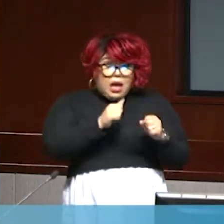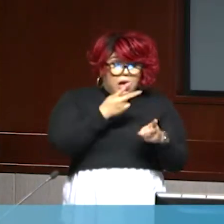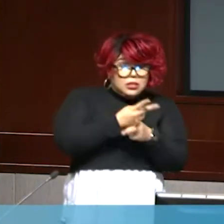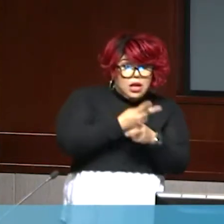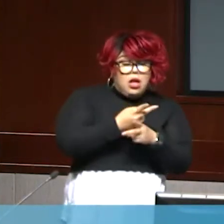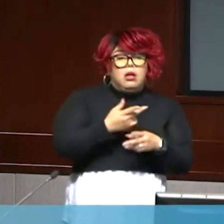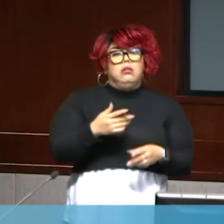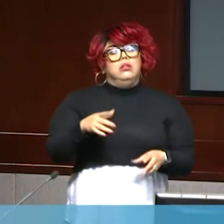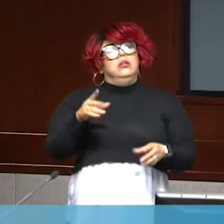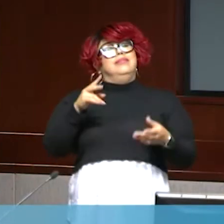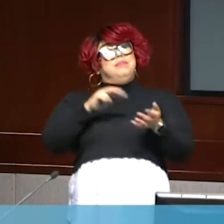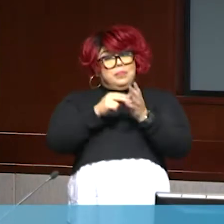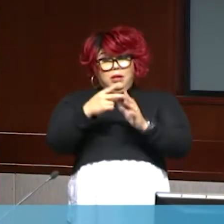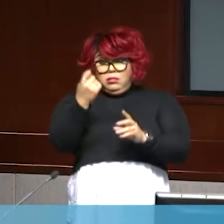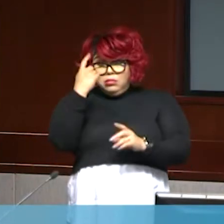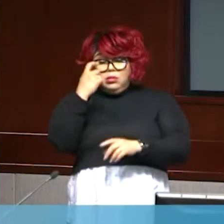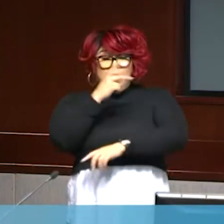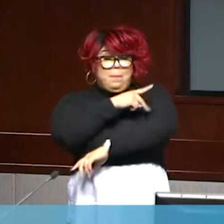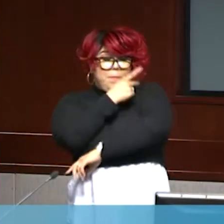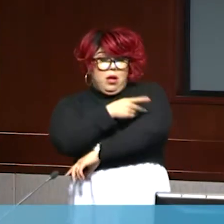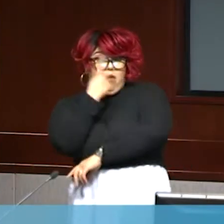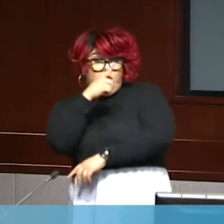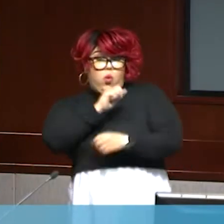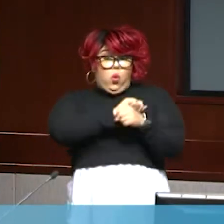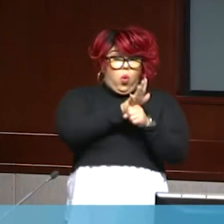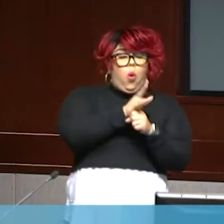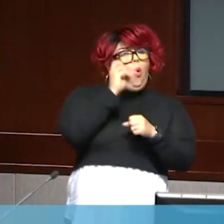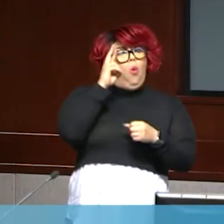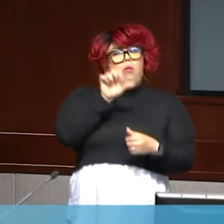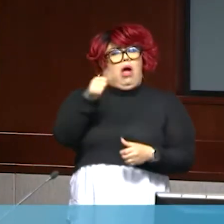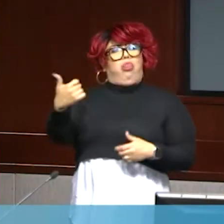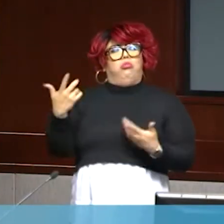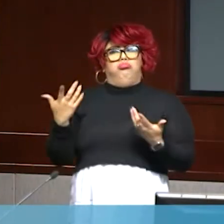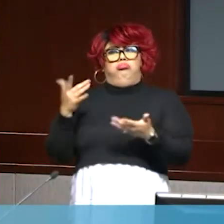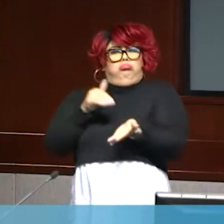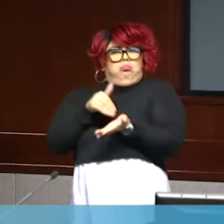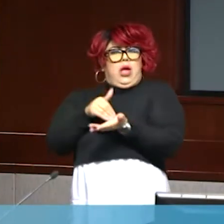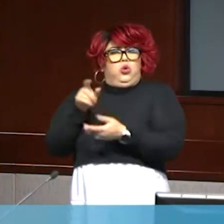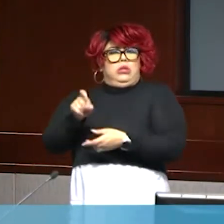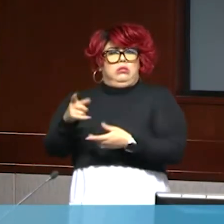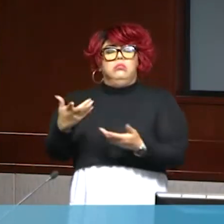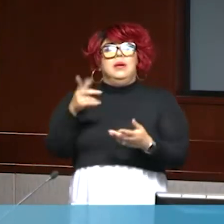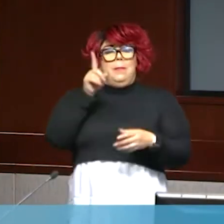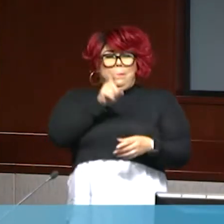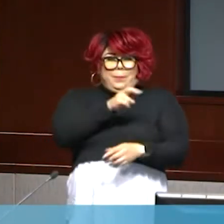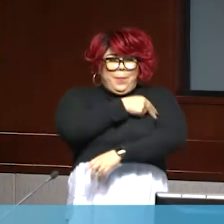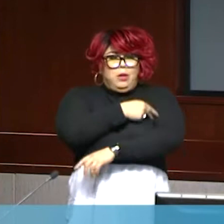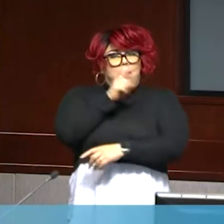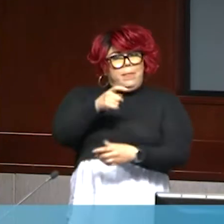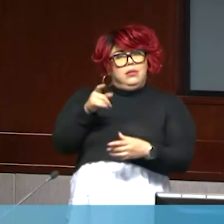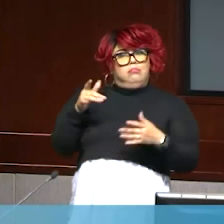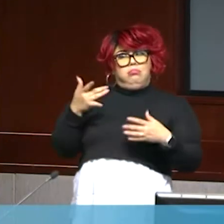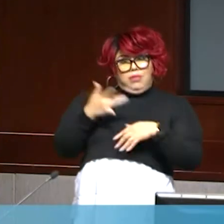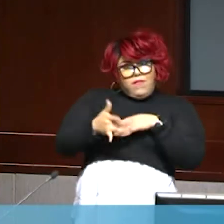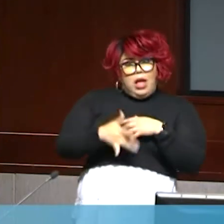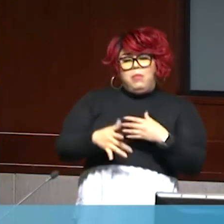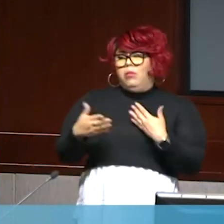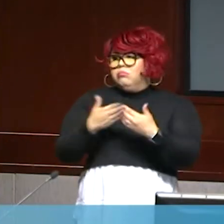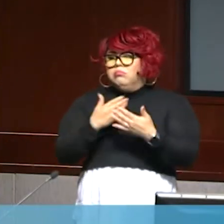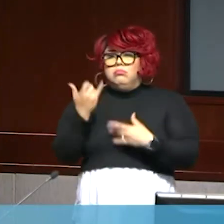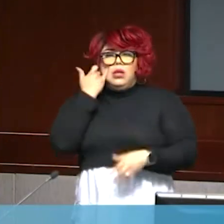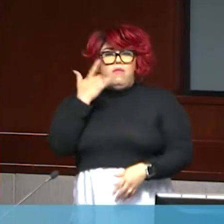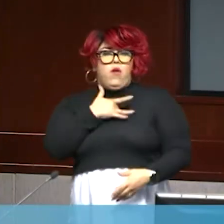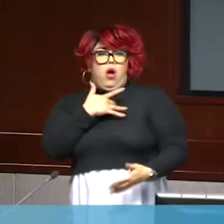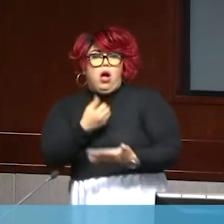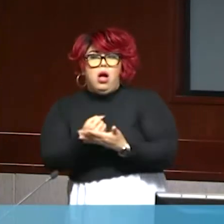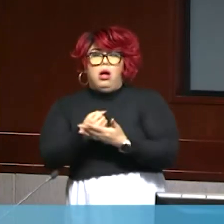for COVID-19 and any other need for hospitalization in our community, whether it's a car accident, a heart attack,